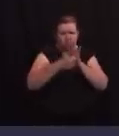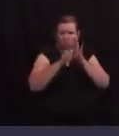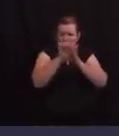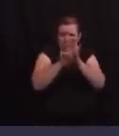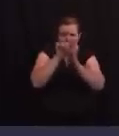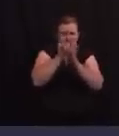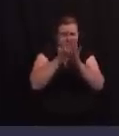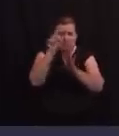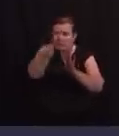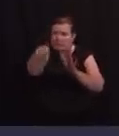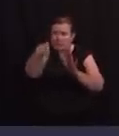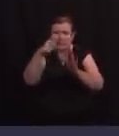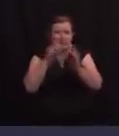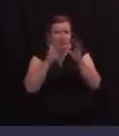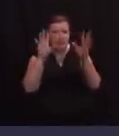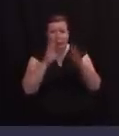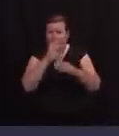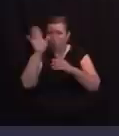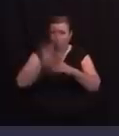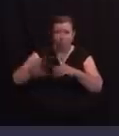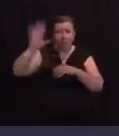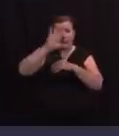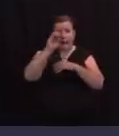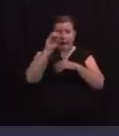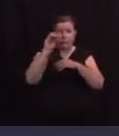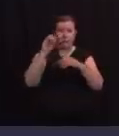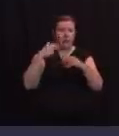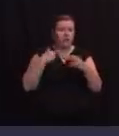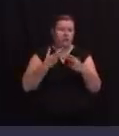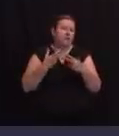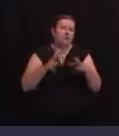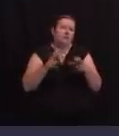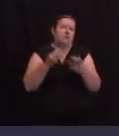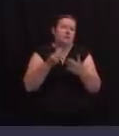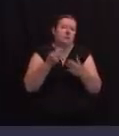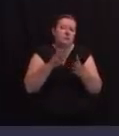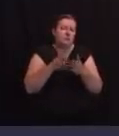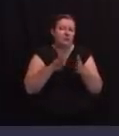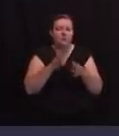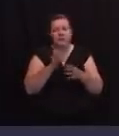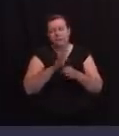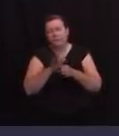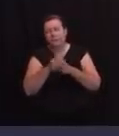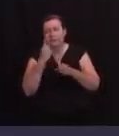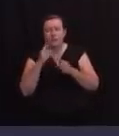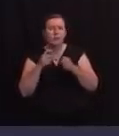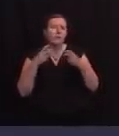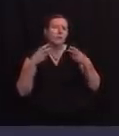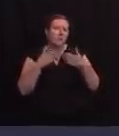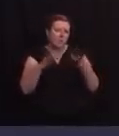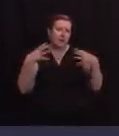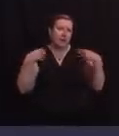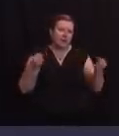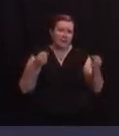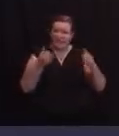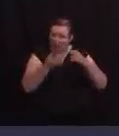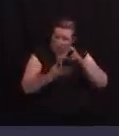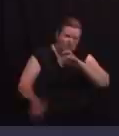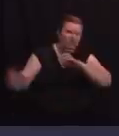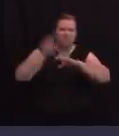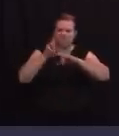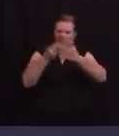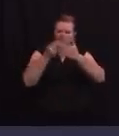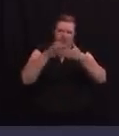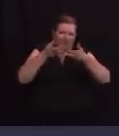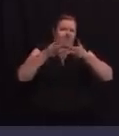mind New Jersey, we've underinvested in public health infrastructure and public health generally. And we got to make sure those beds, I